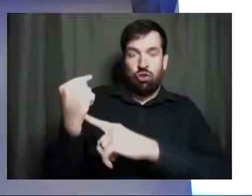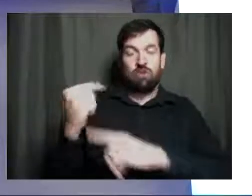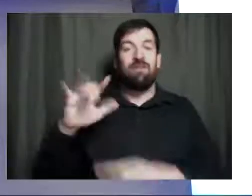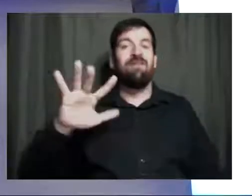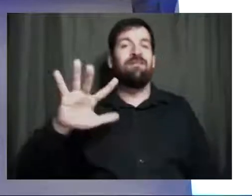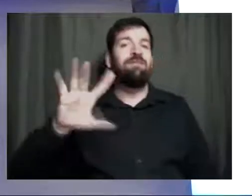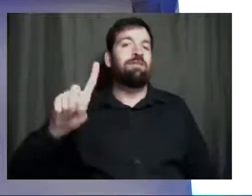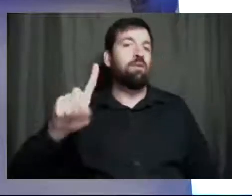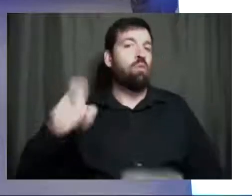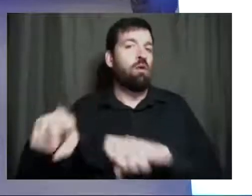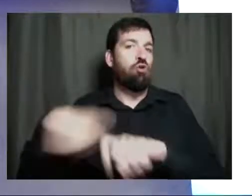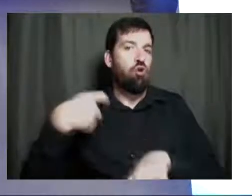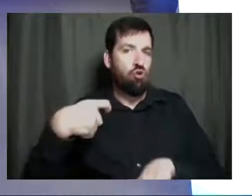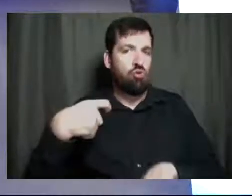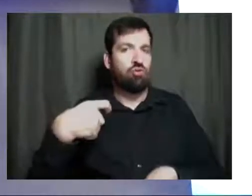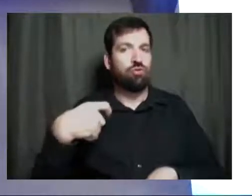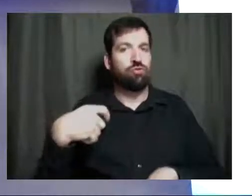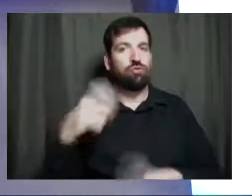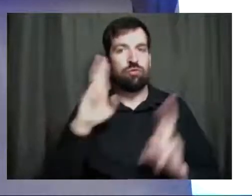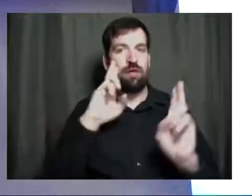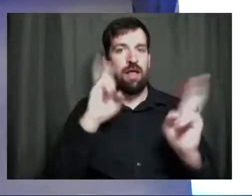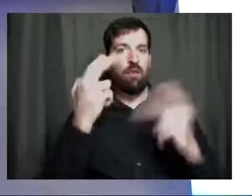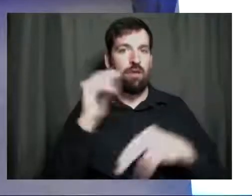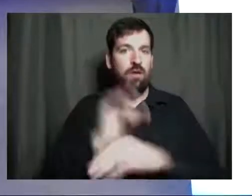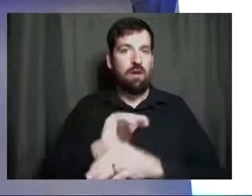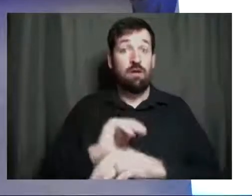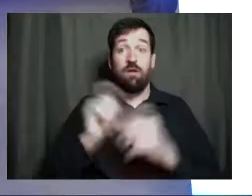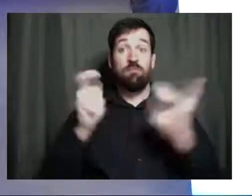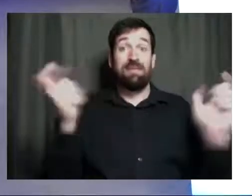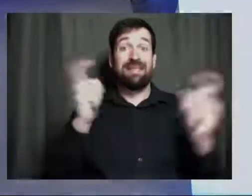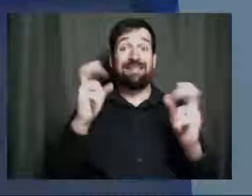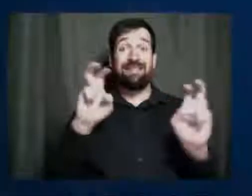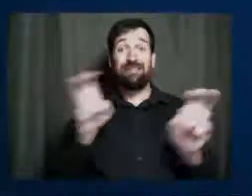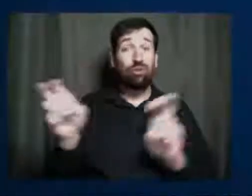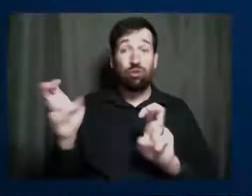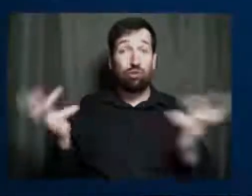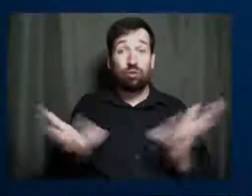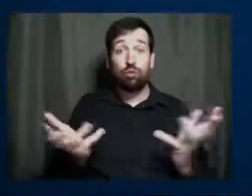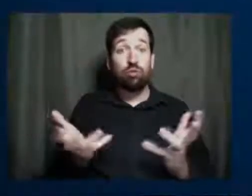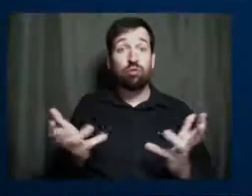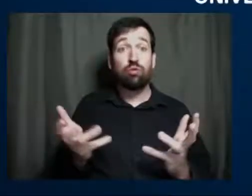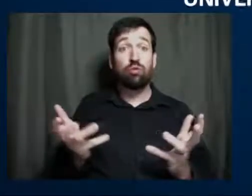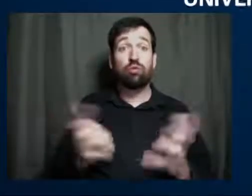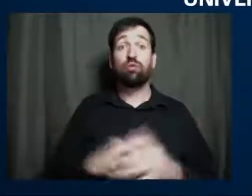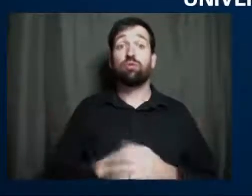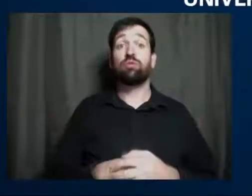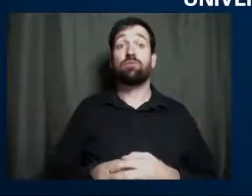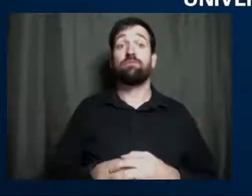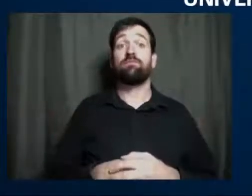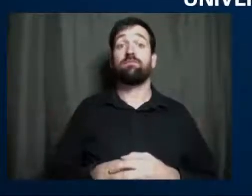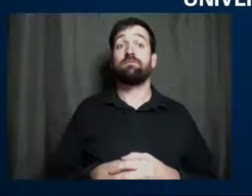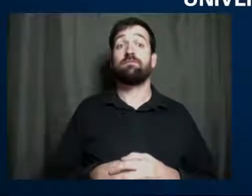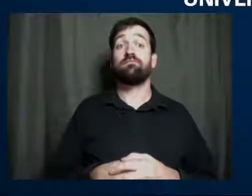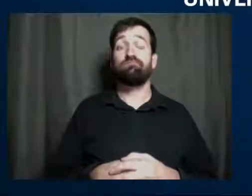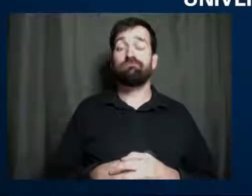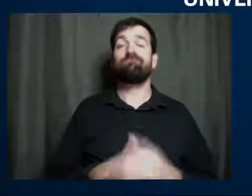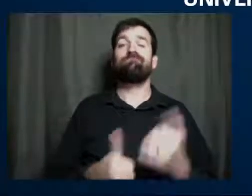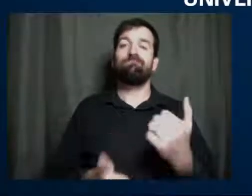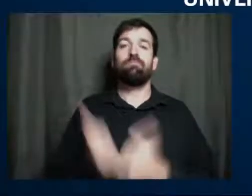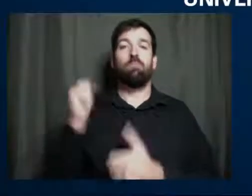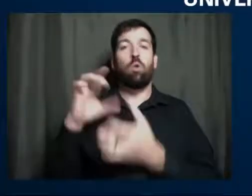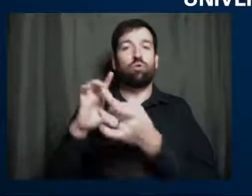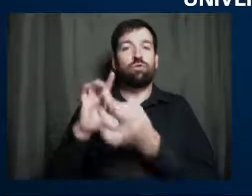on Halloween. And get this, the biggest issue, according to the Poison Control Center hotline, most of those issues come